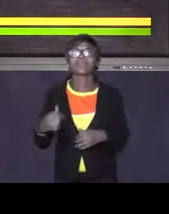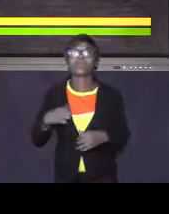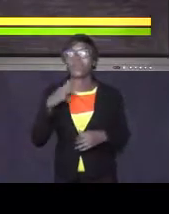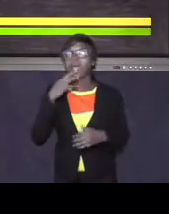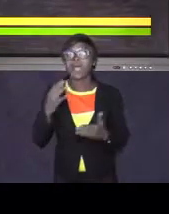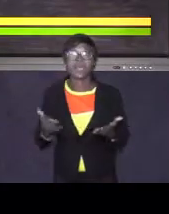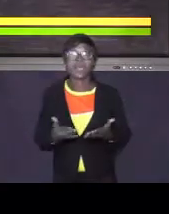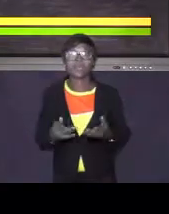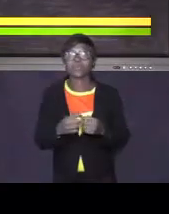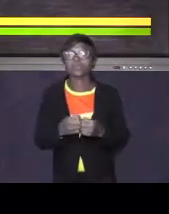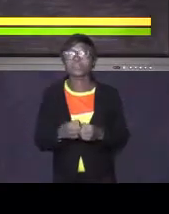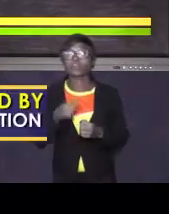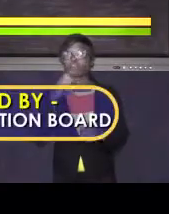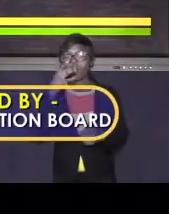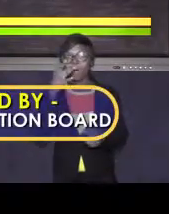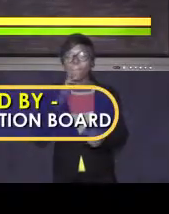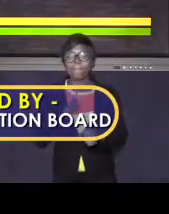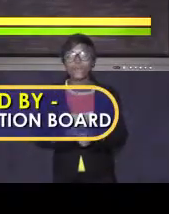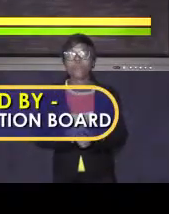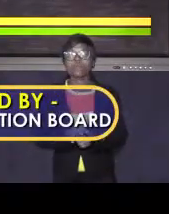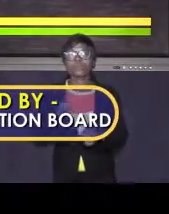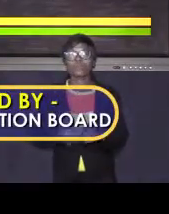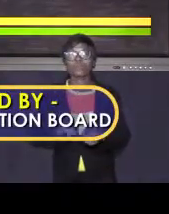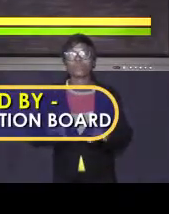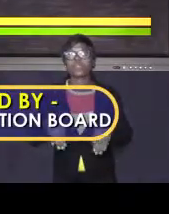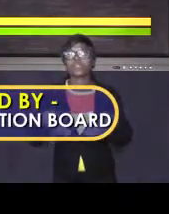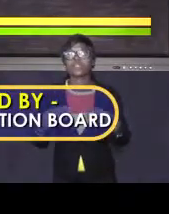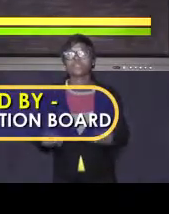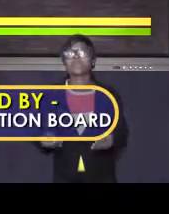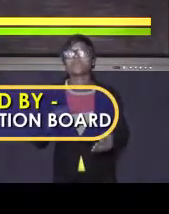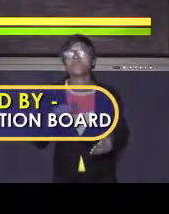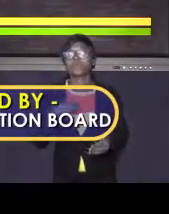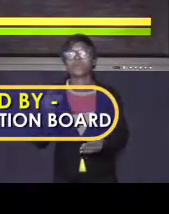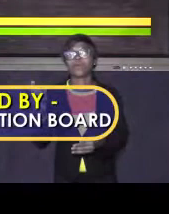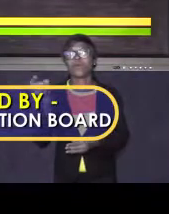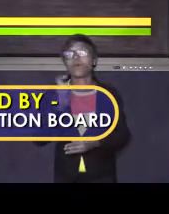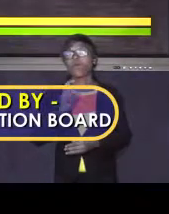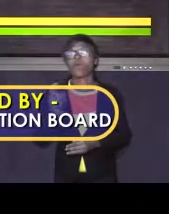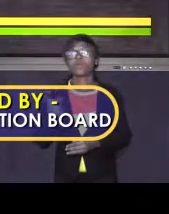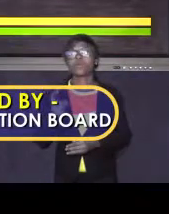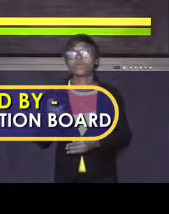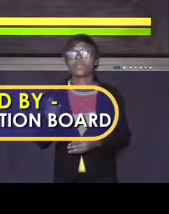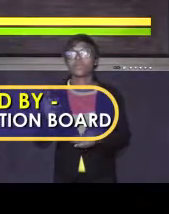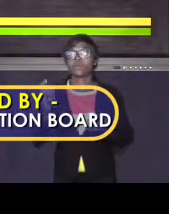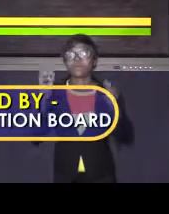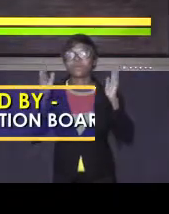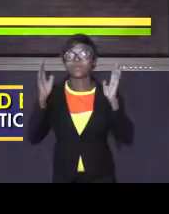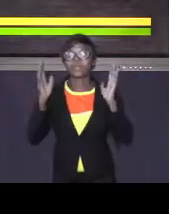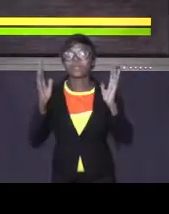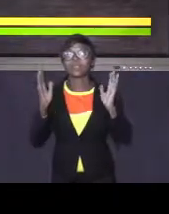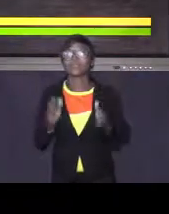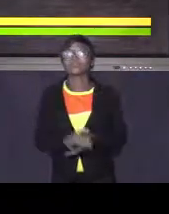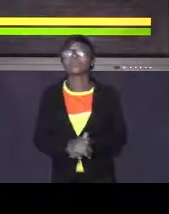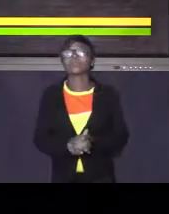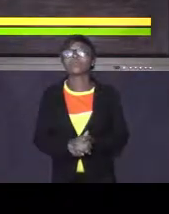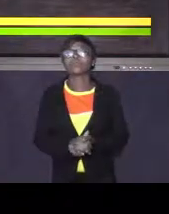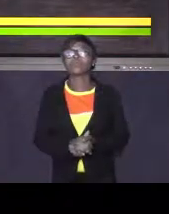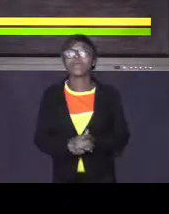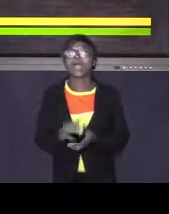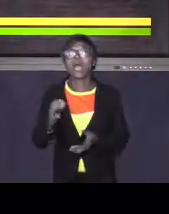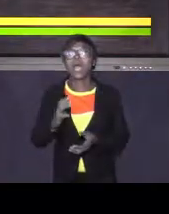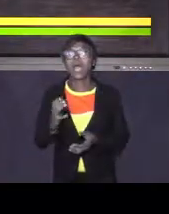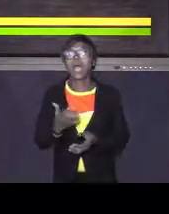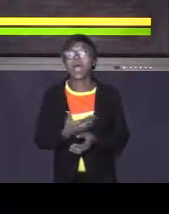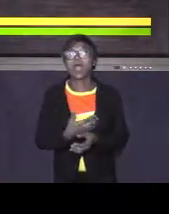Excellent, we are here together. You have promised to give me 100% attention in today's lesson. Our subject